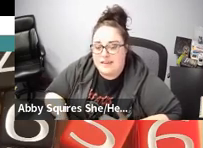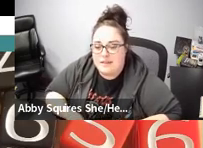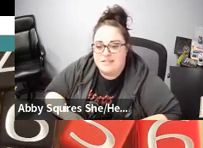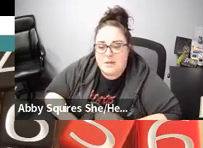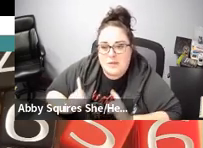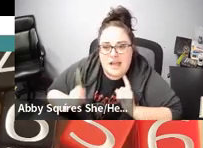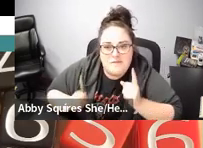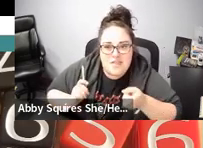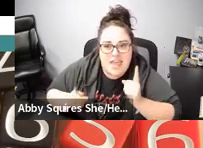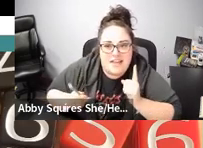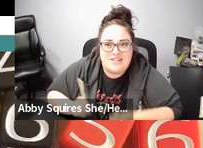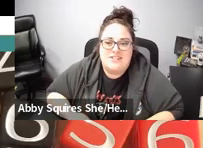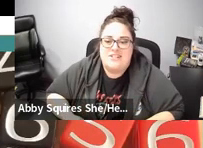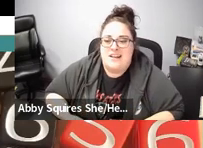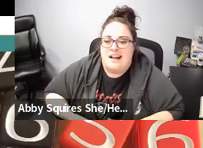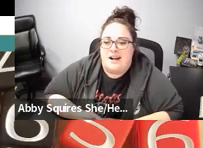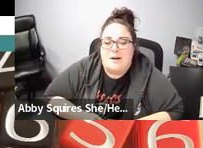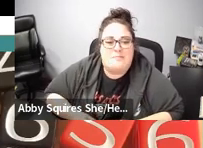inclusive gaming. So look out for that.